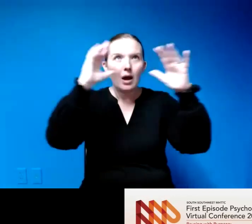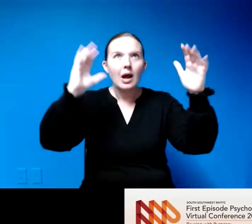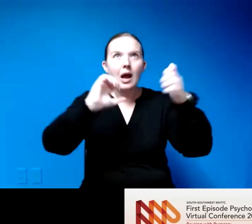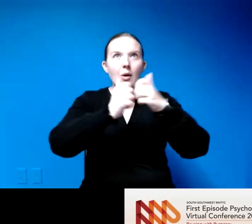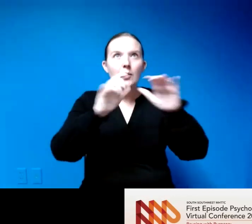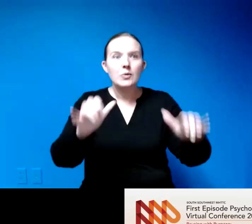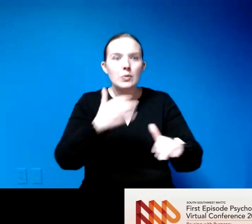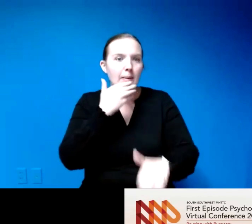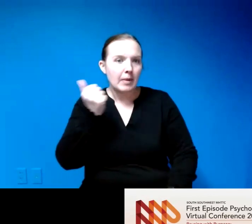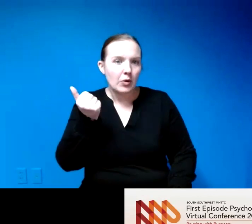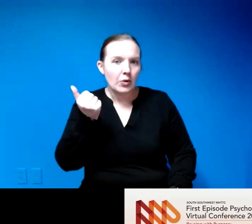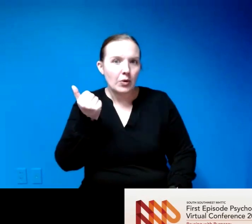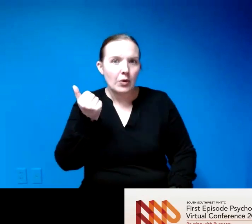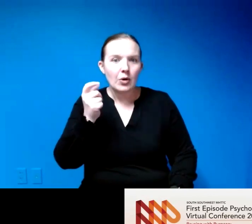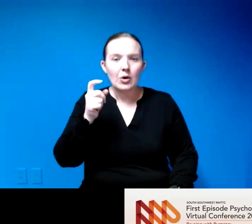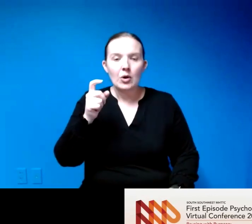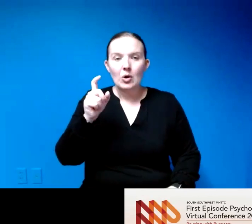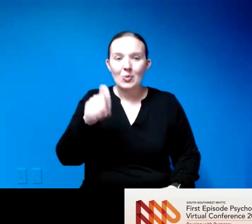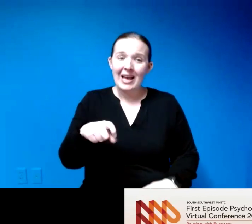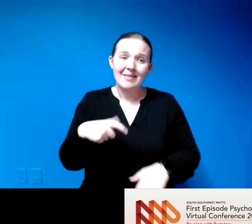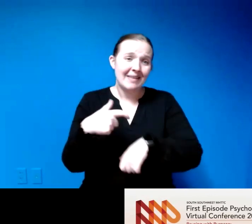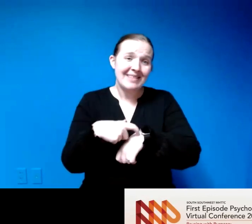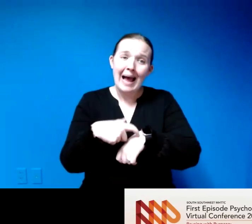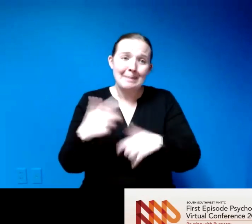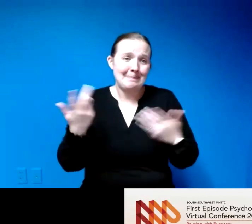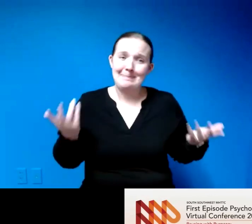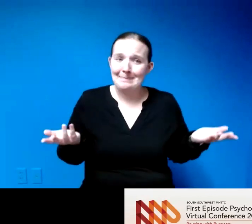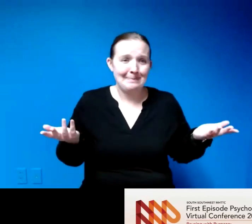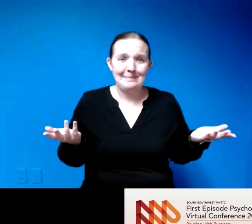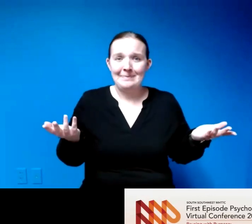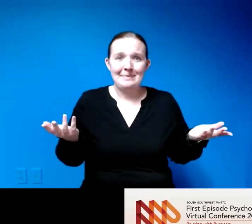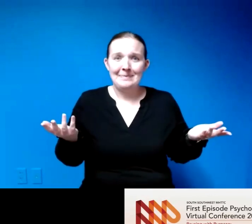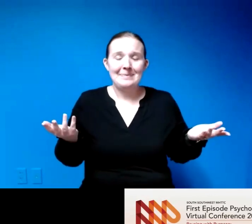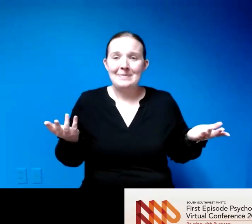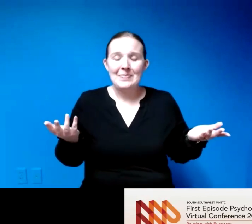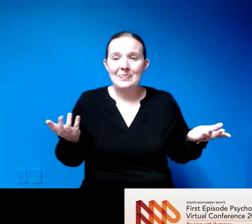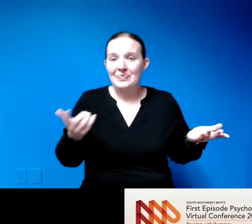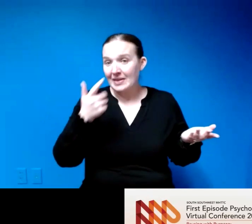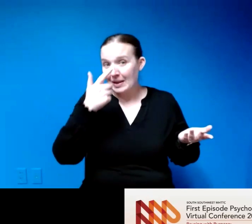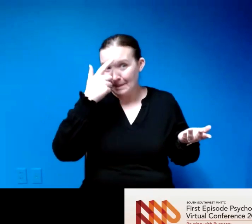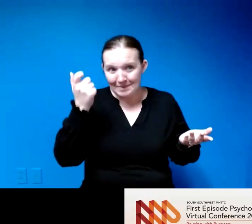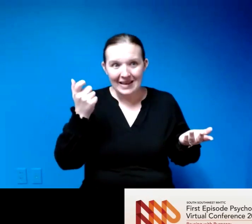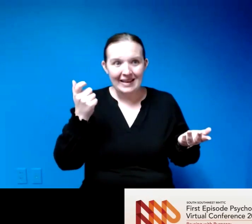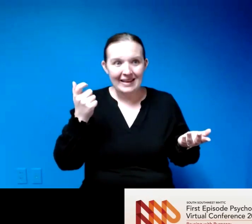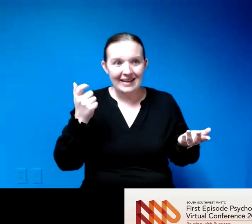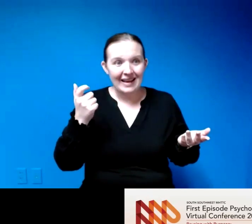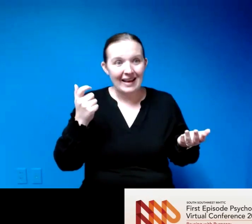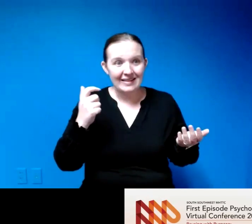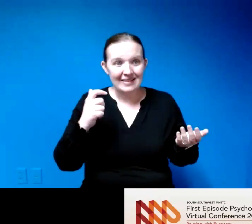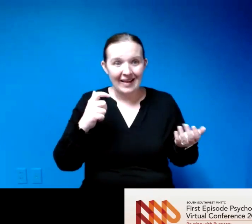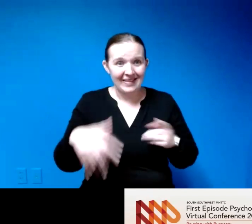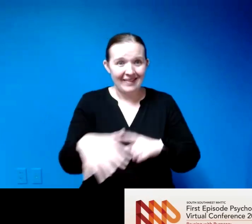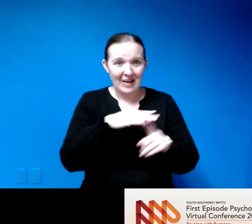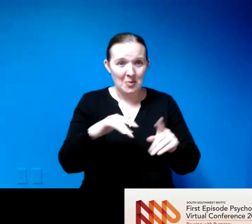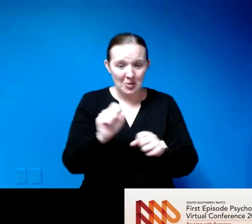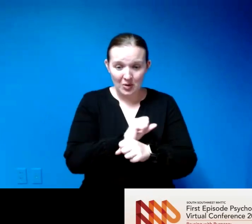better? We need to dedicate time. And because of the dynamics of where we work, sometimes